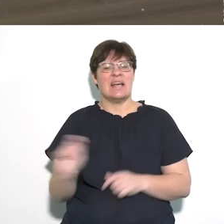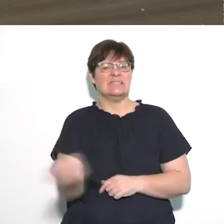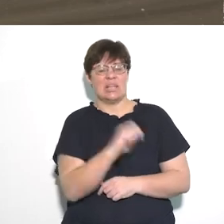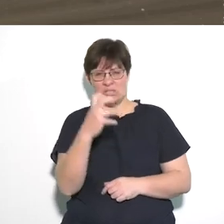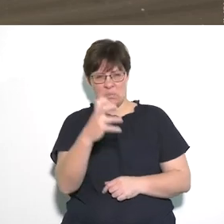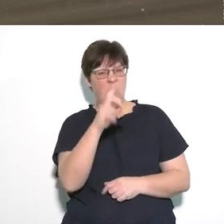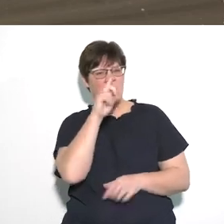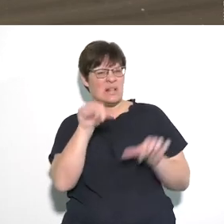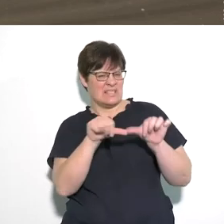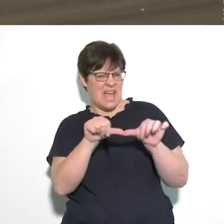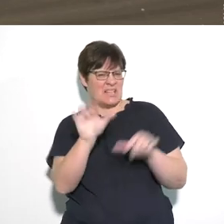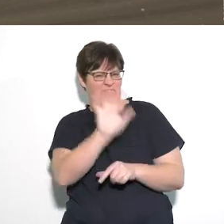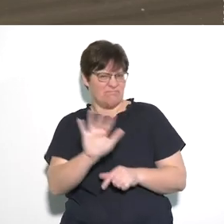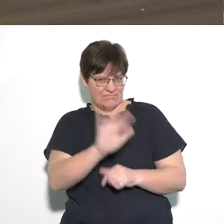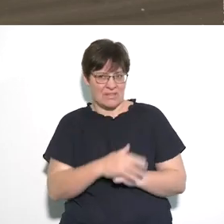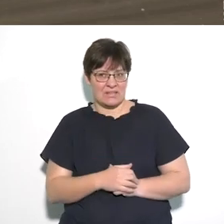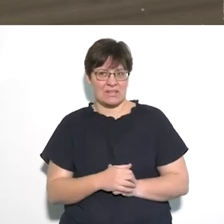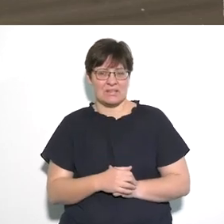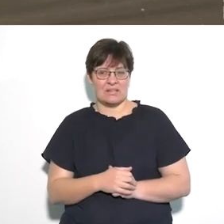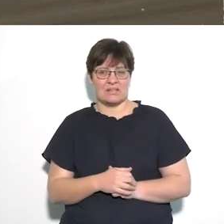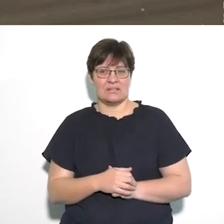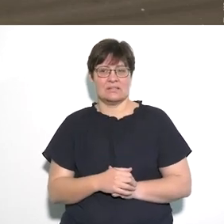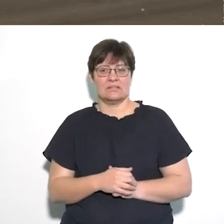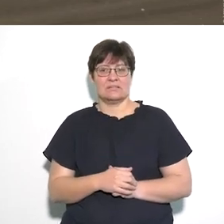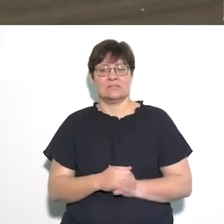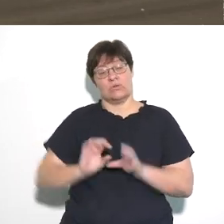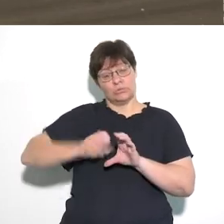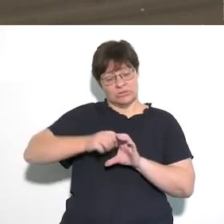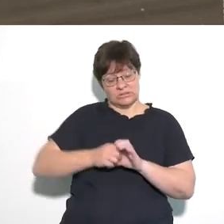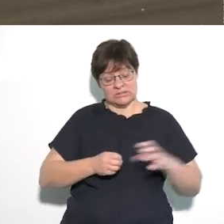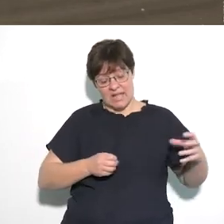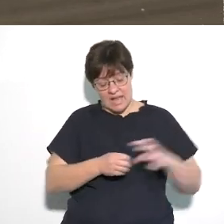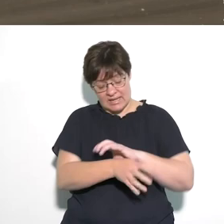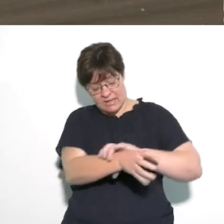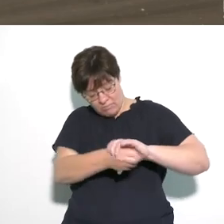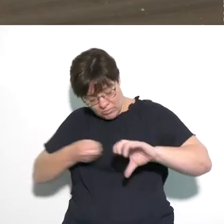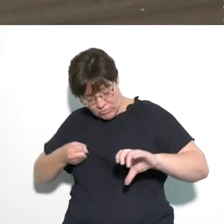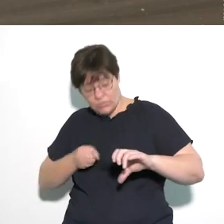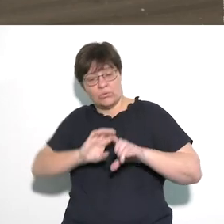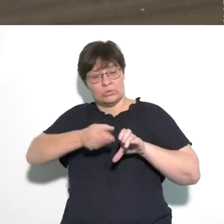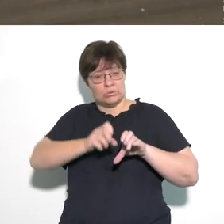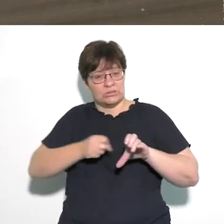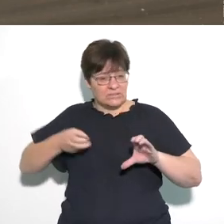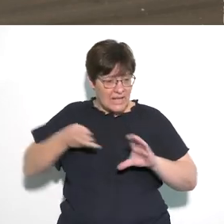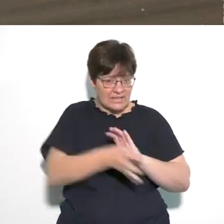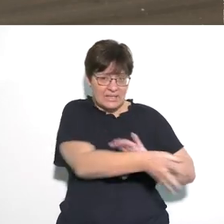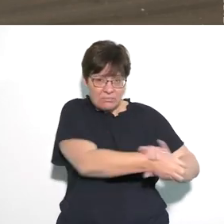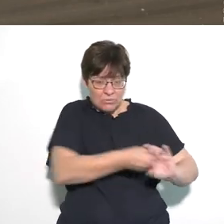tennis ball. Twist, hand in, pull it through,